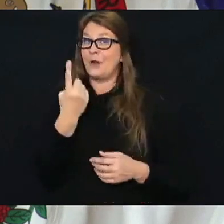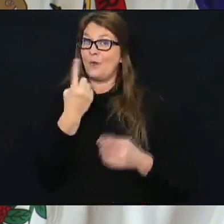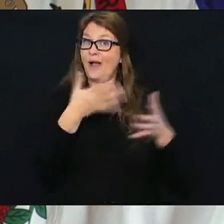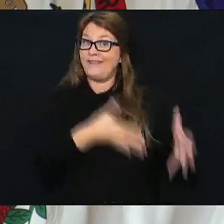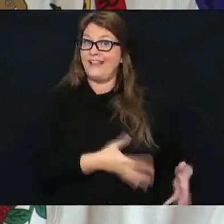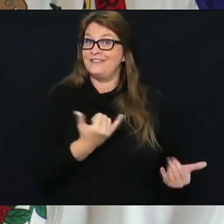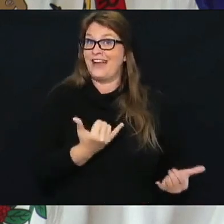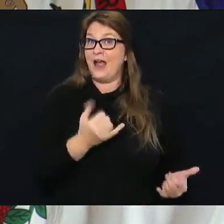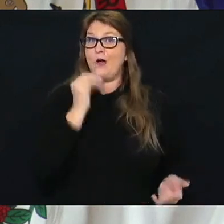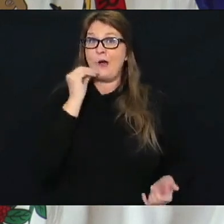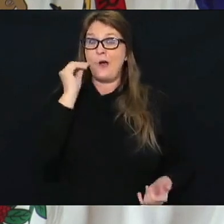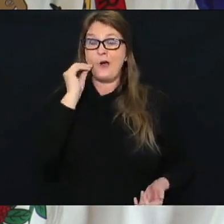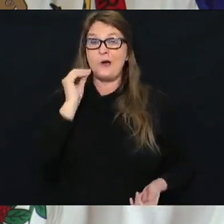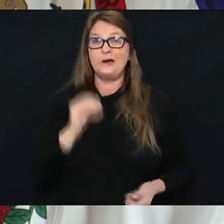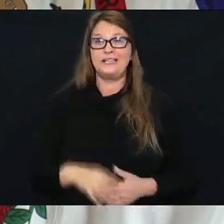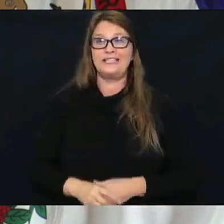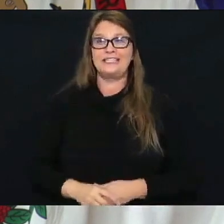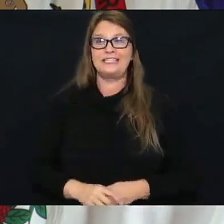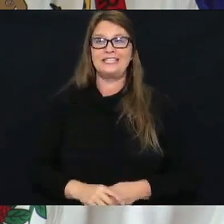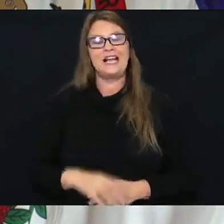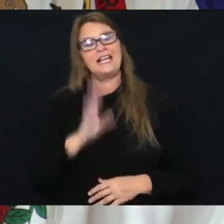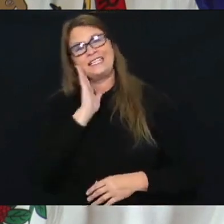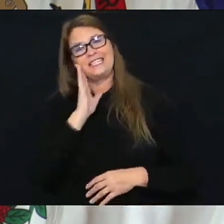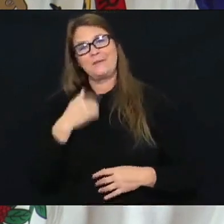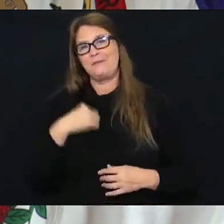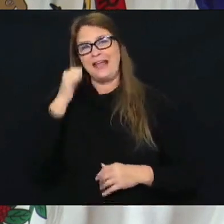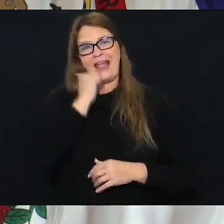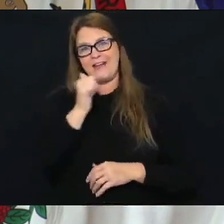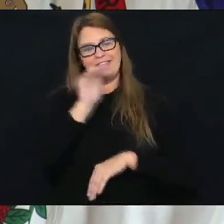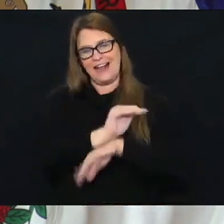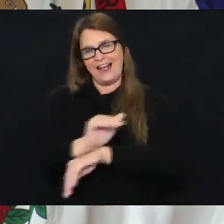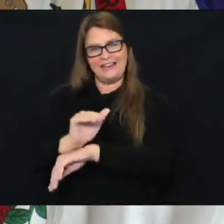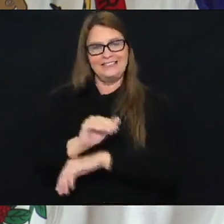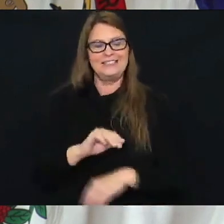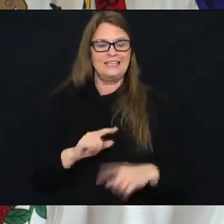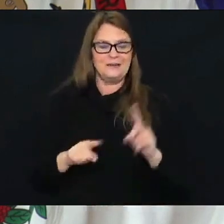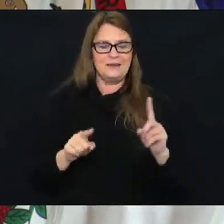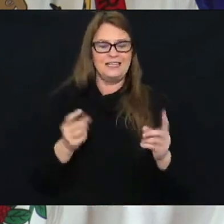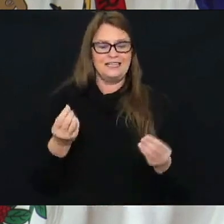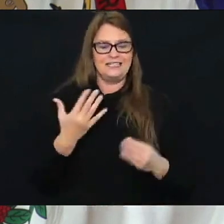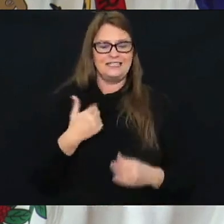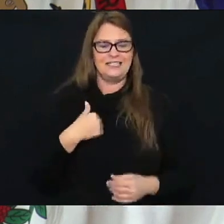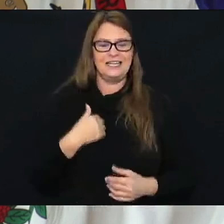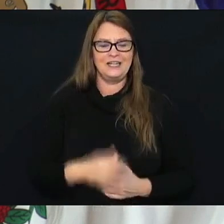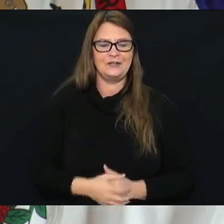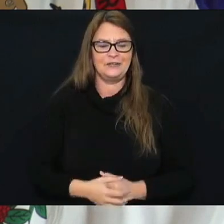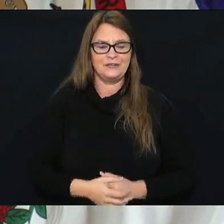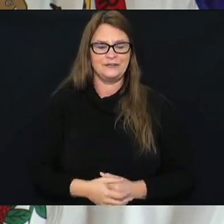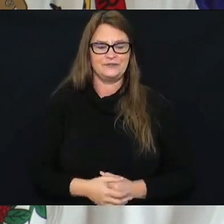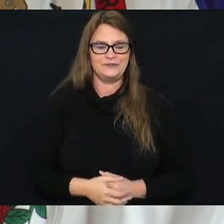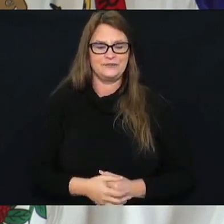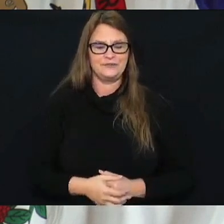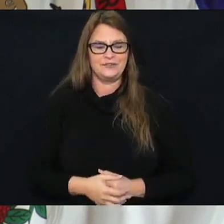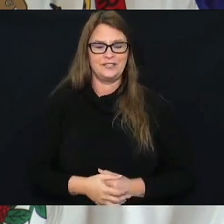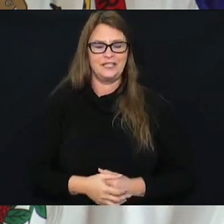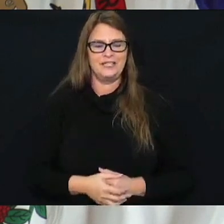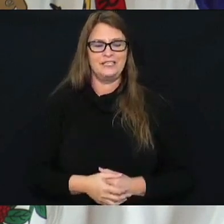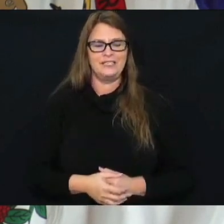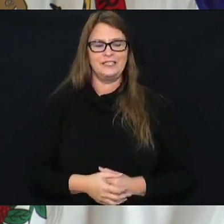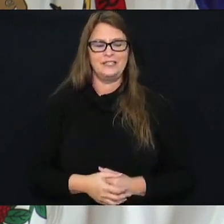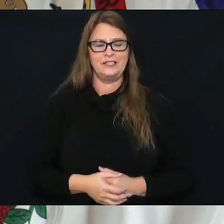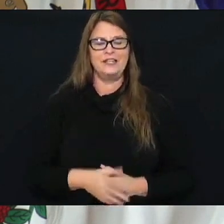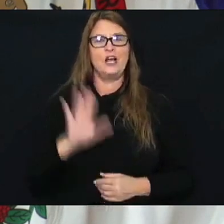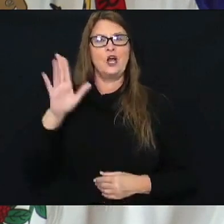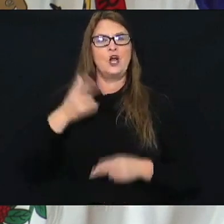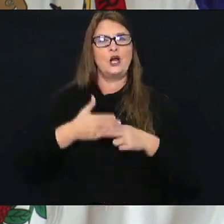now and everything, and they're in the bed with us every night. But this lady and everything sends this, and she's so wonderful that she sent it, and